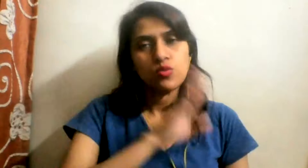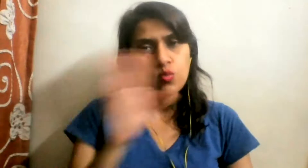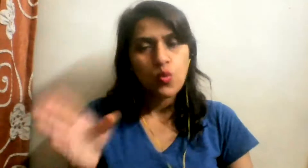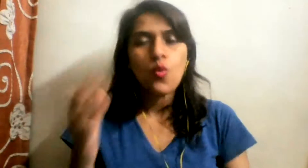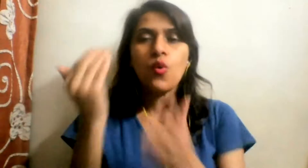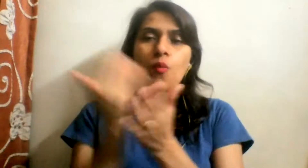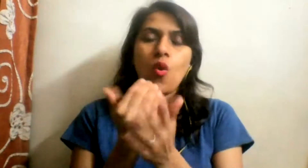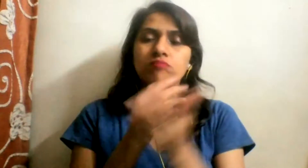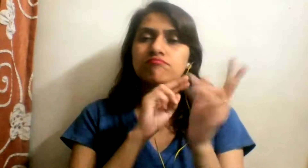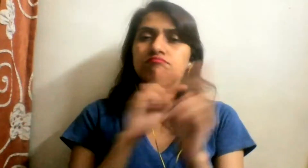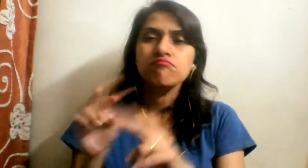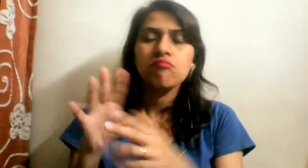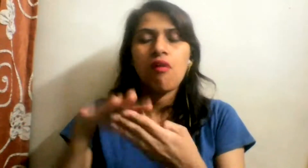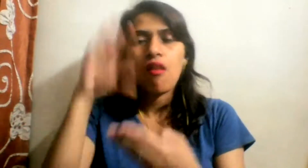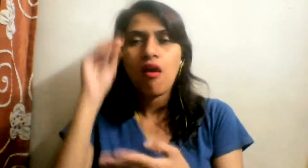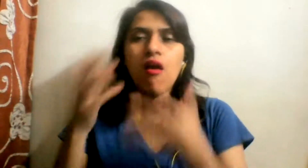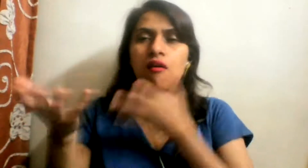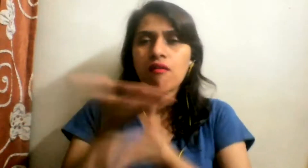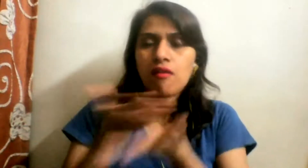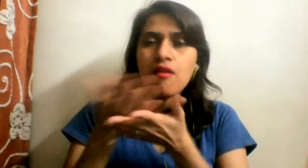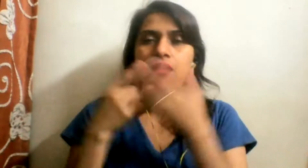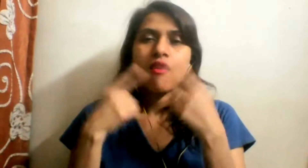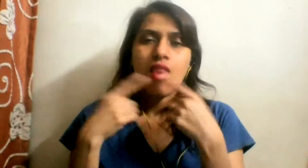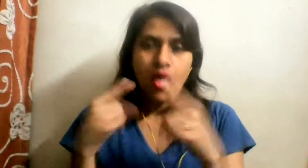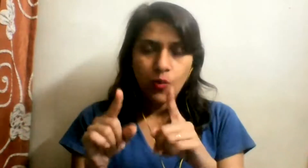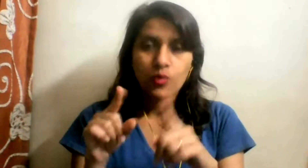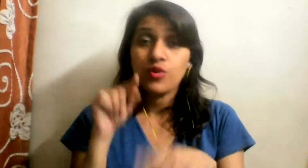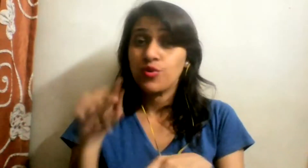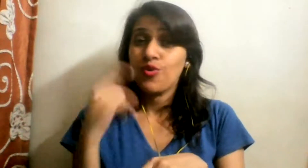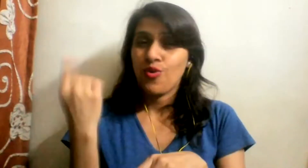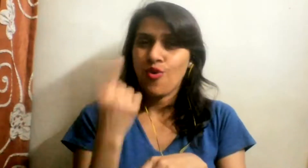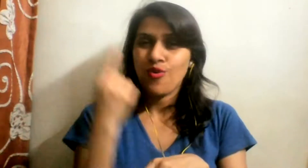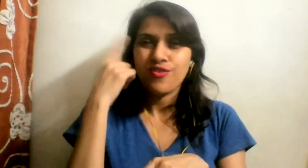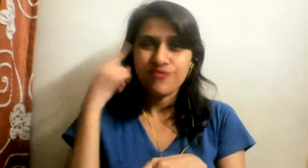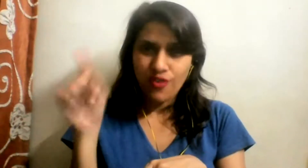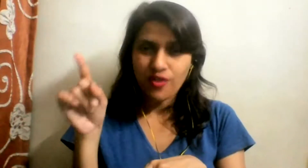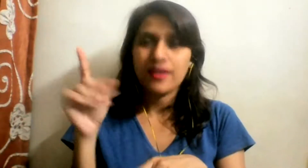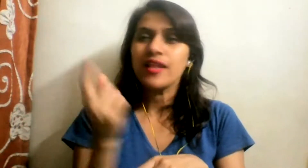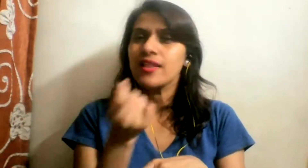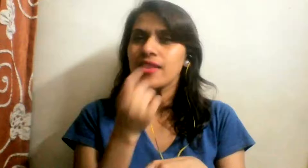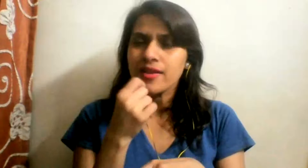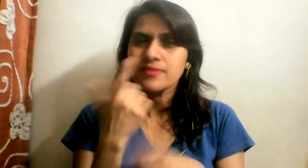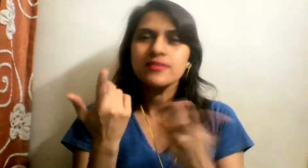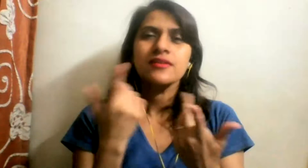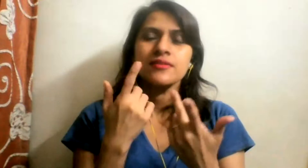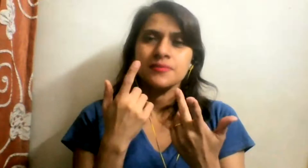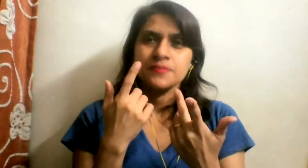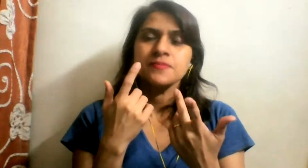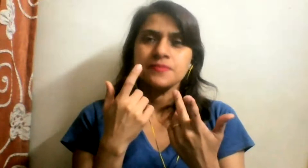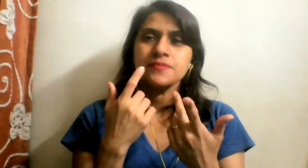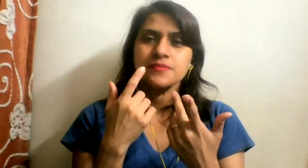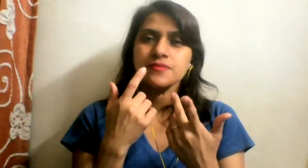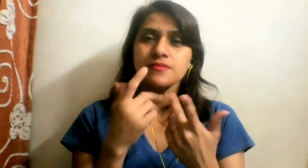for mental health as such. It is not only the treatment and the medicine or